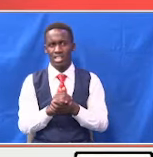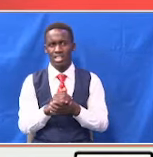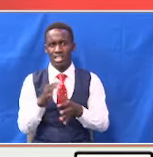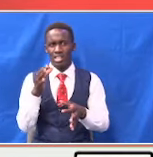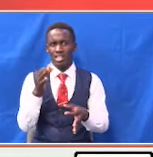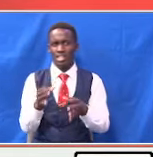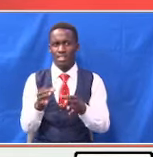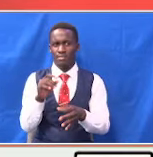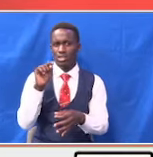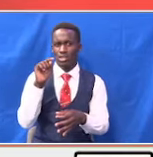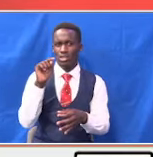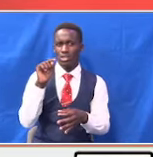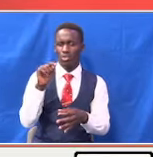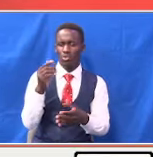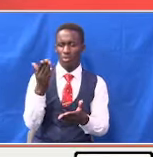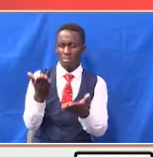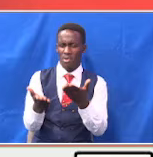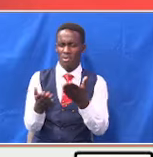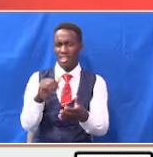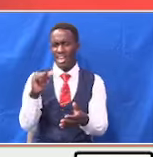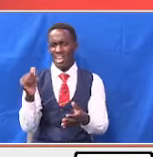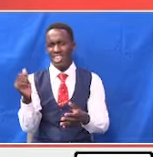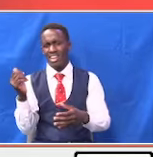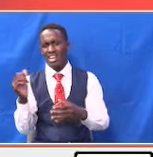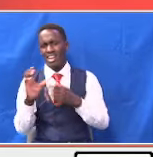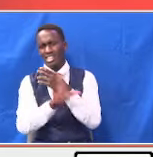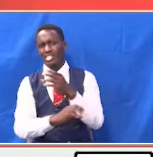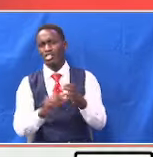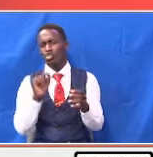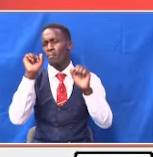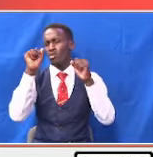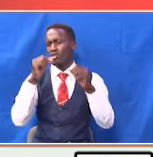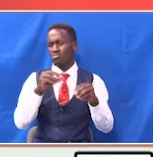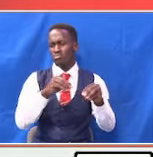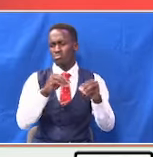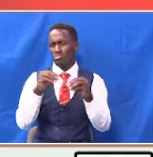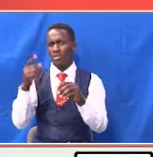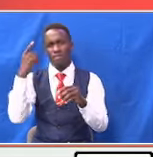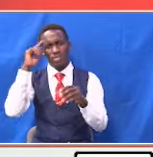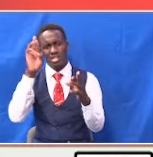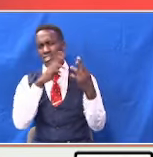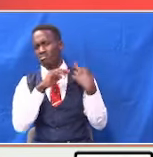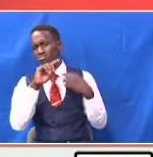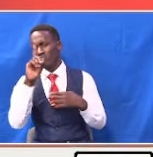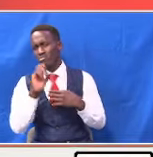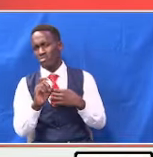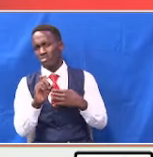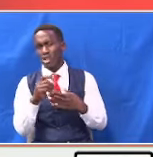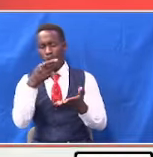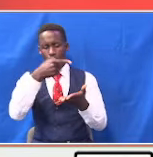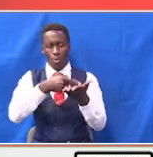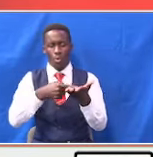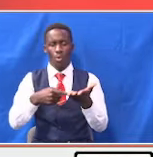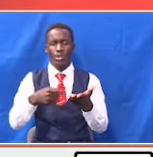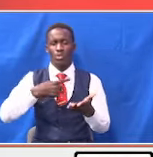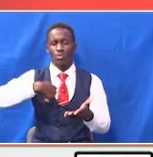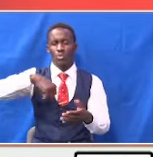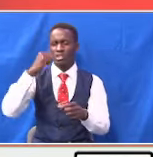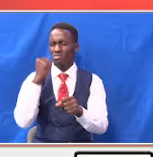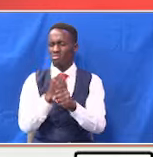when you're looking at Singapore and you're looking at South Korea? You know, so what exactly are we